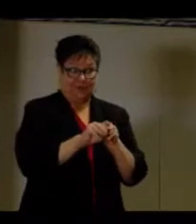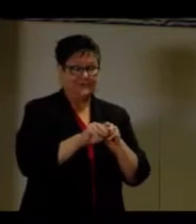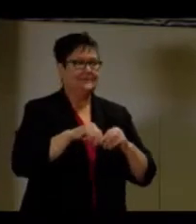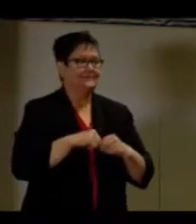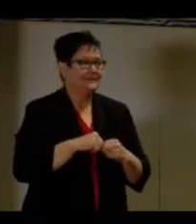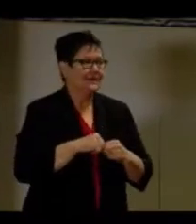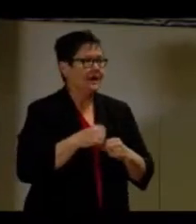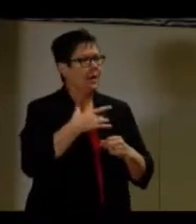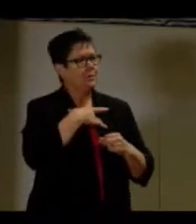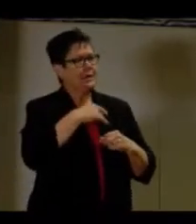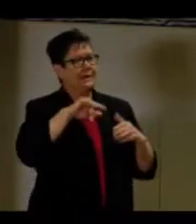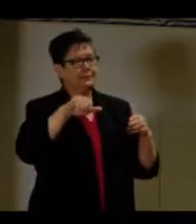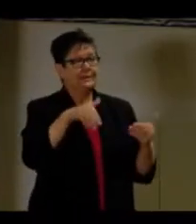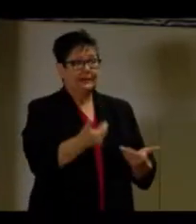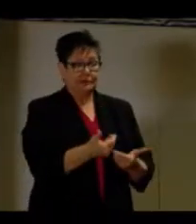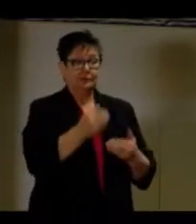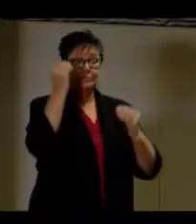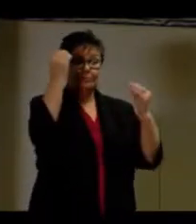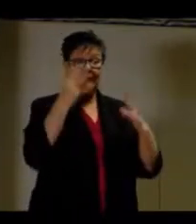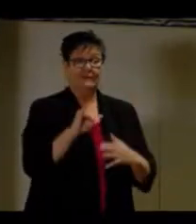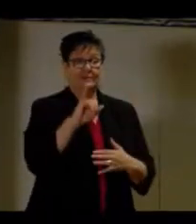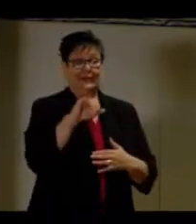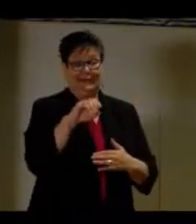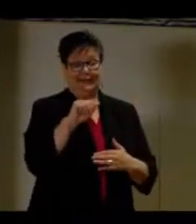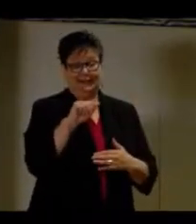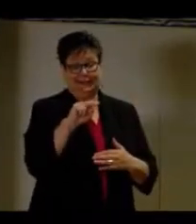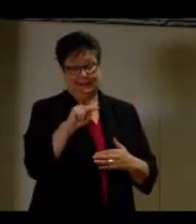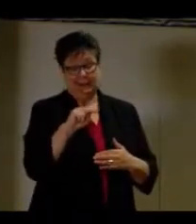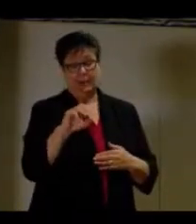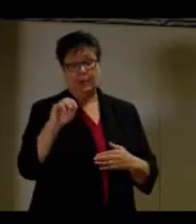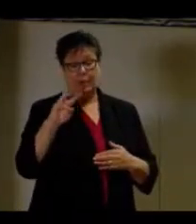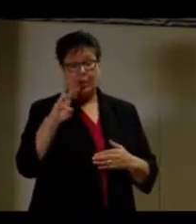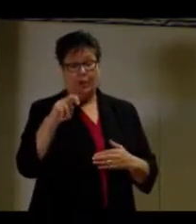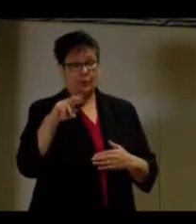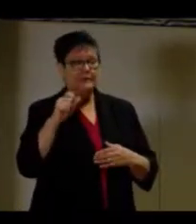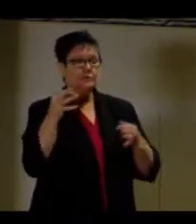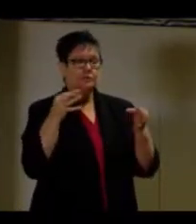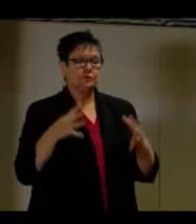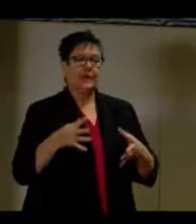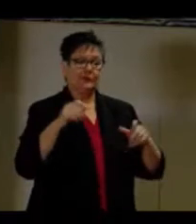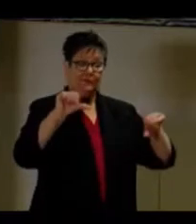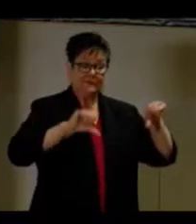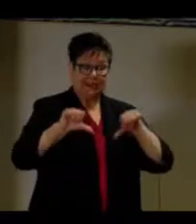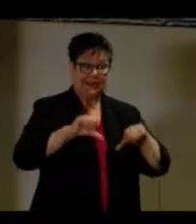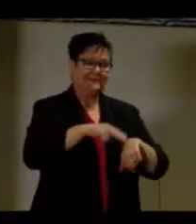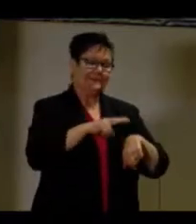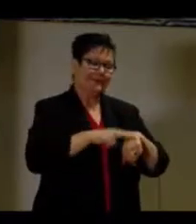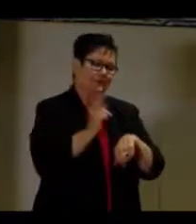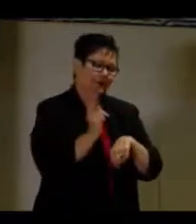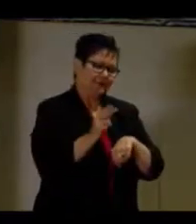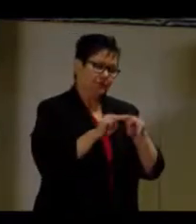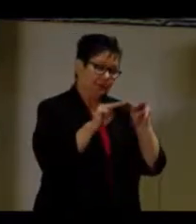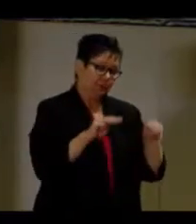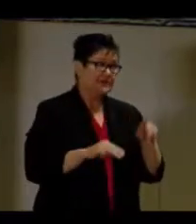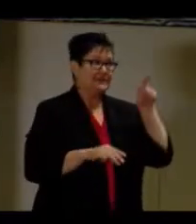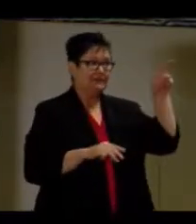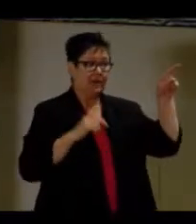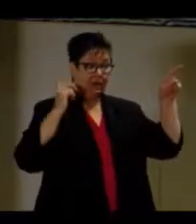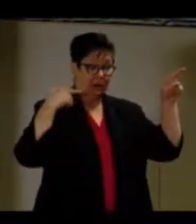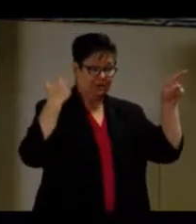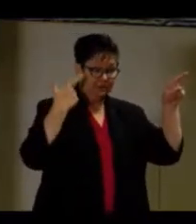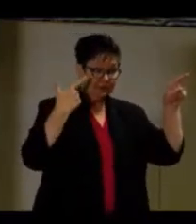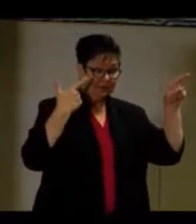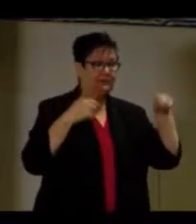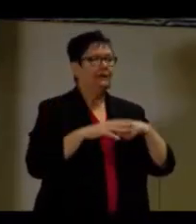to introduce to you Professor Ian Owens, who is the Director of Science at the Natural History Museum in London. And he